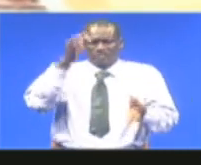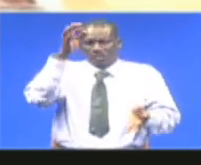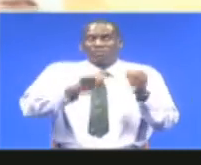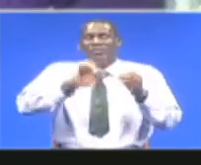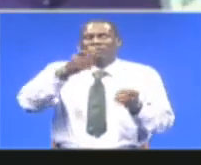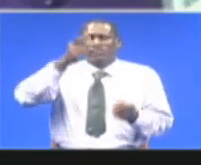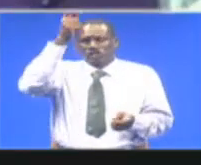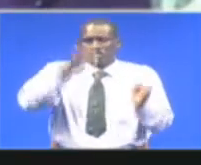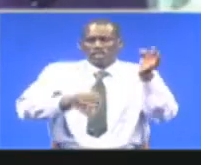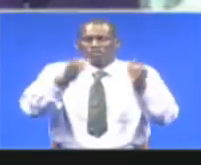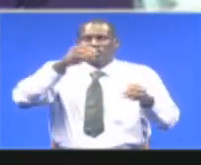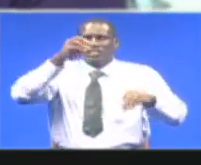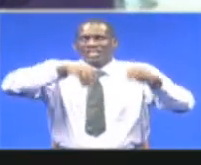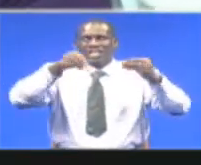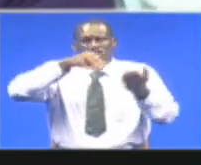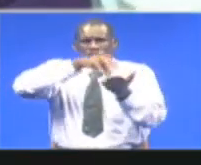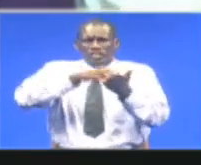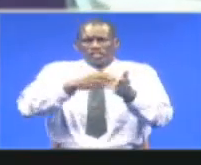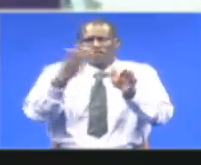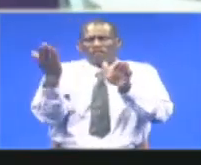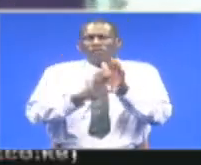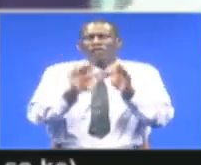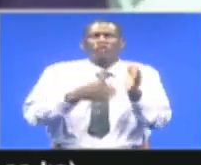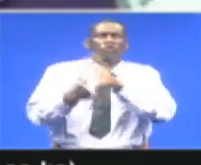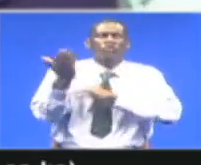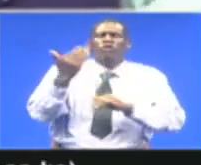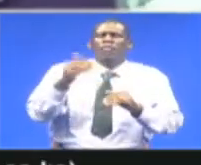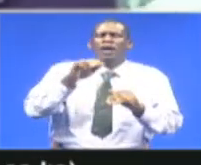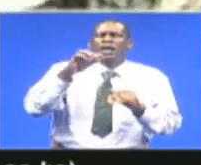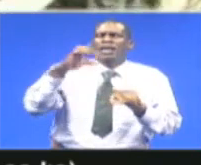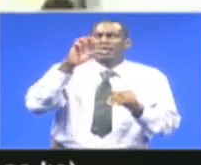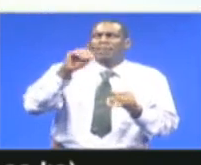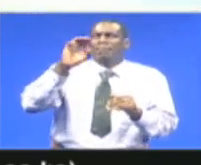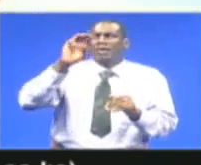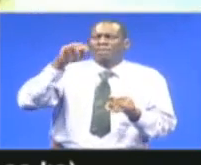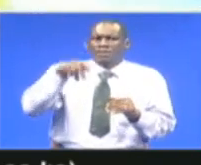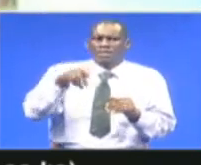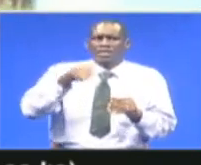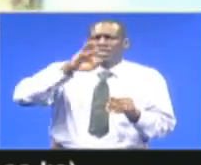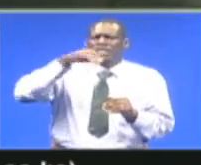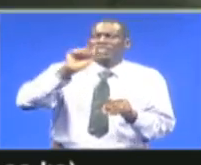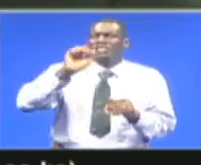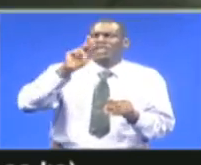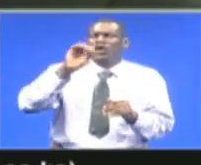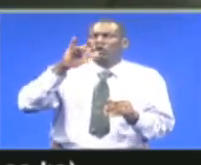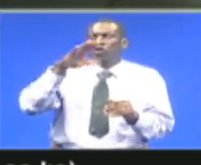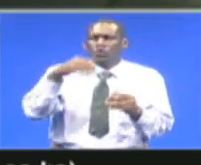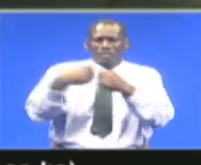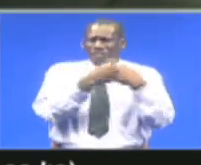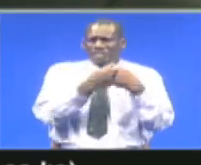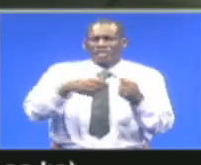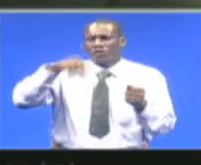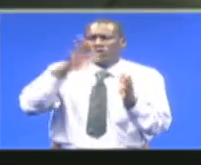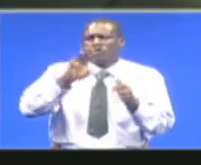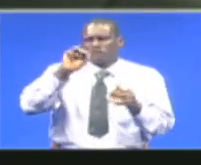ruling was on the election petition filed by former Game MP Jakoyo Midiwu, challenging Elisha Otieno's win. Accordingly, I find